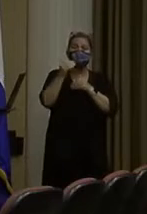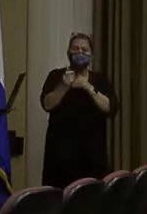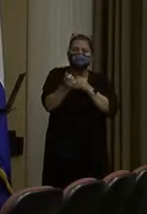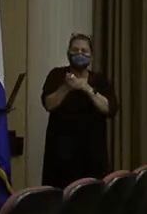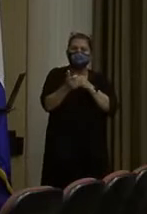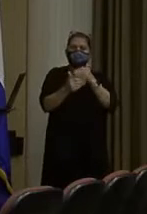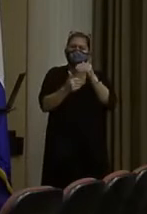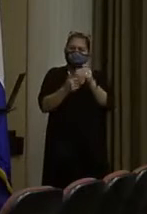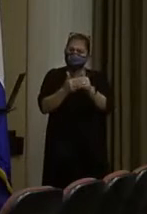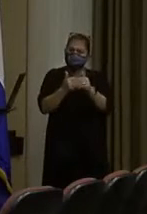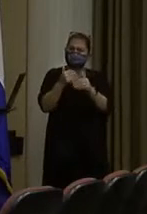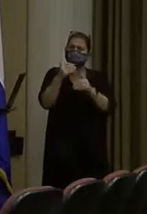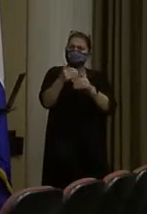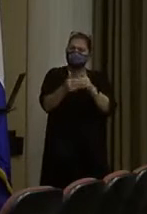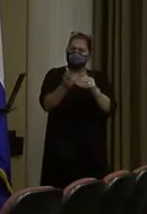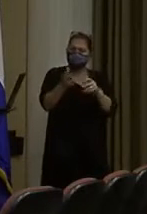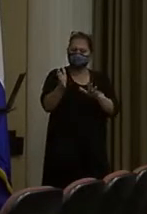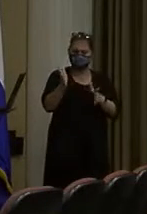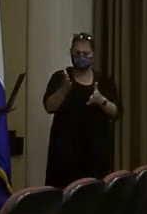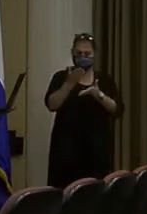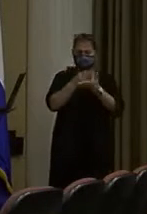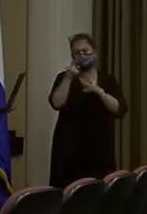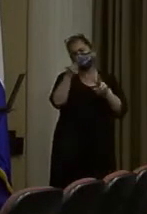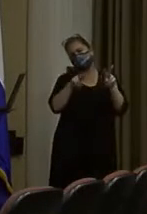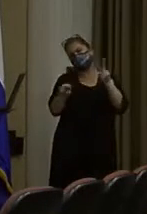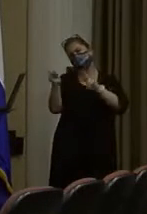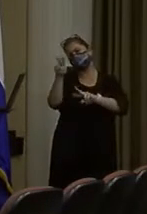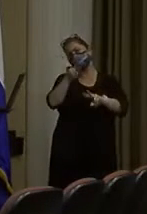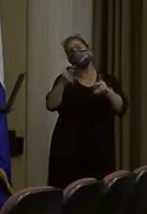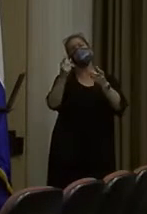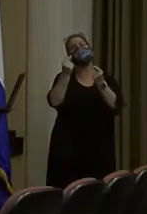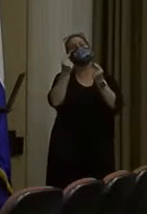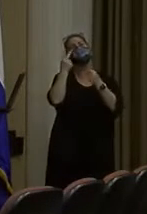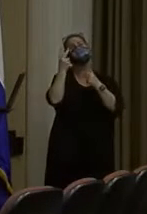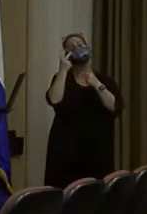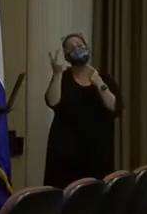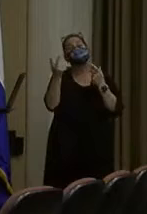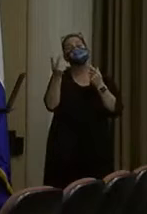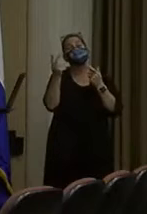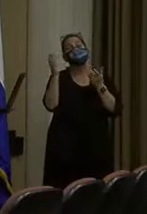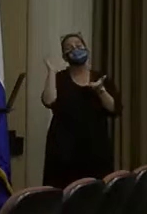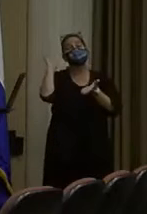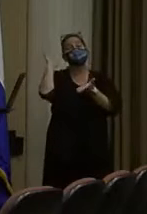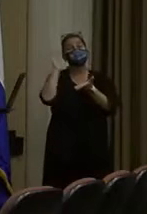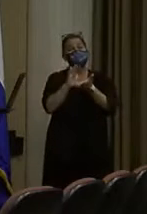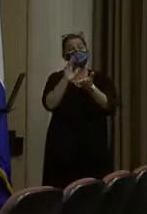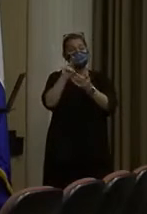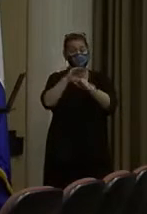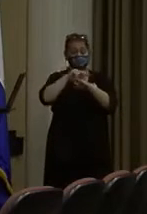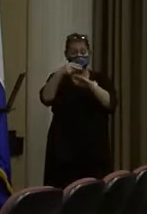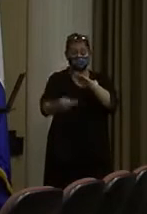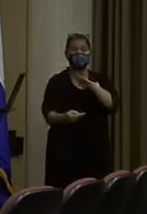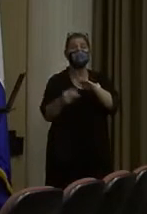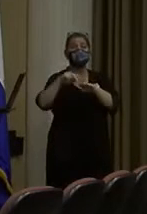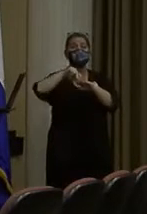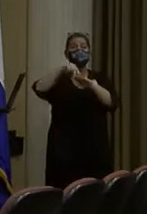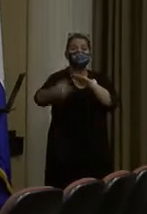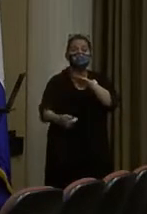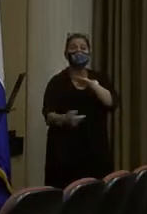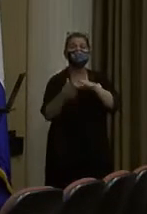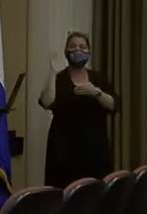little, we step back, and we're observing. And what do we see? Less people falling over the